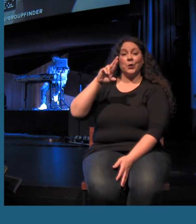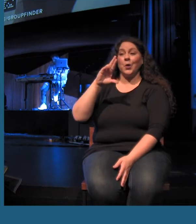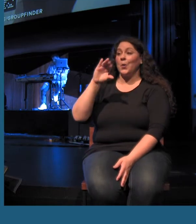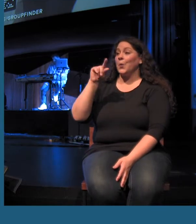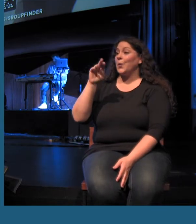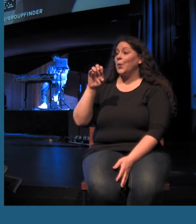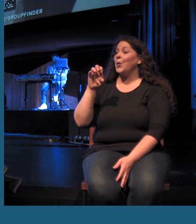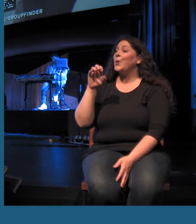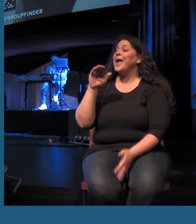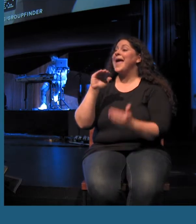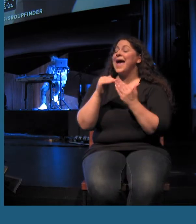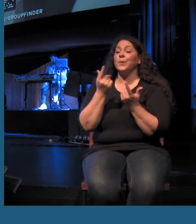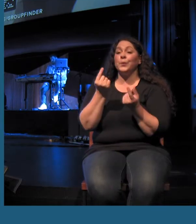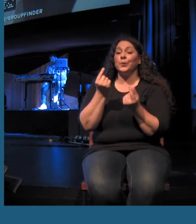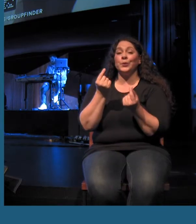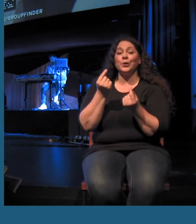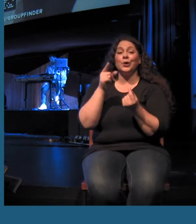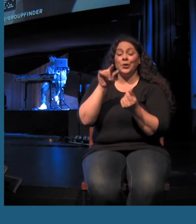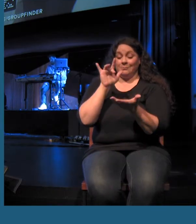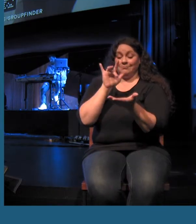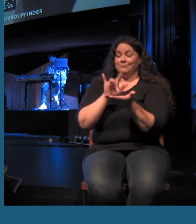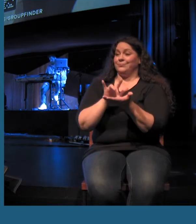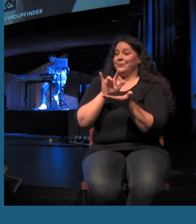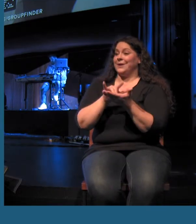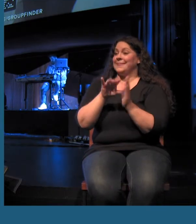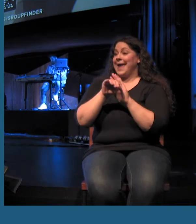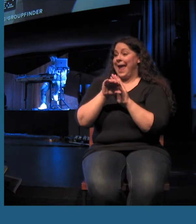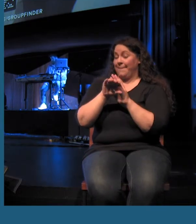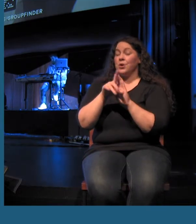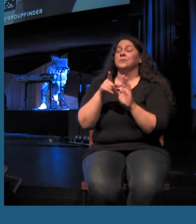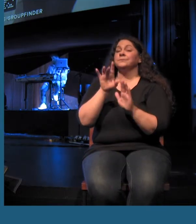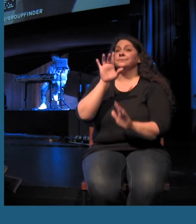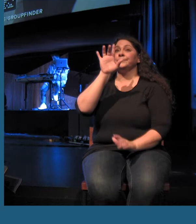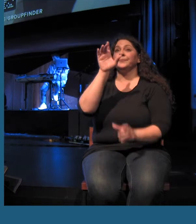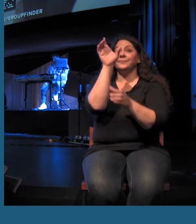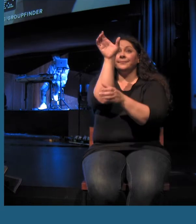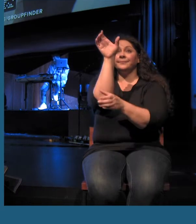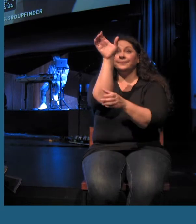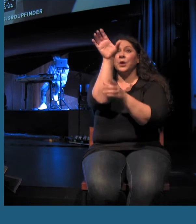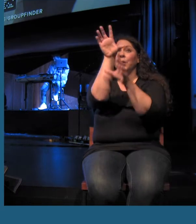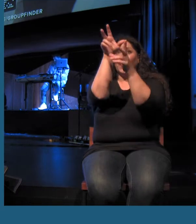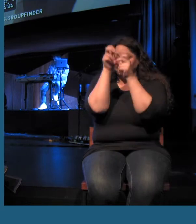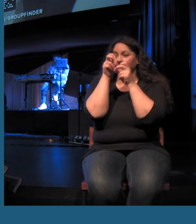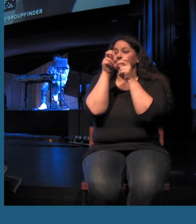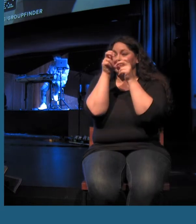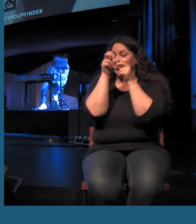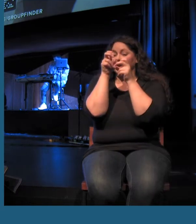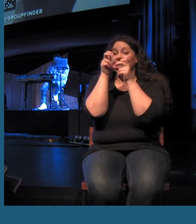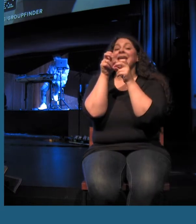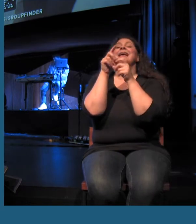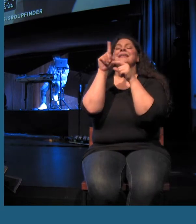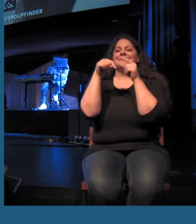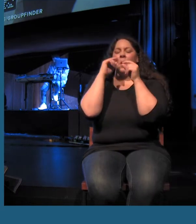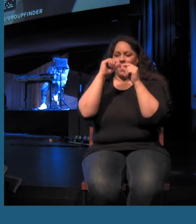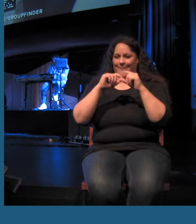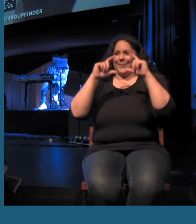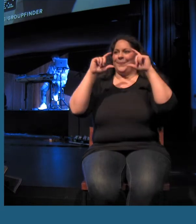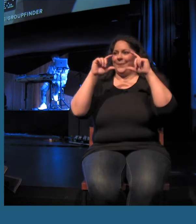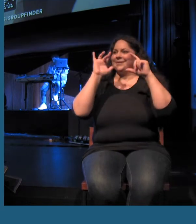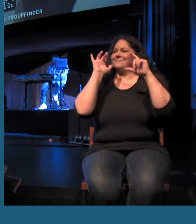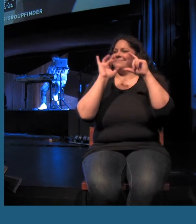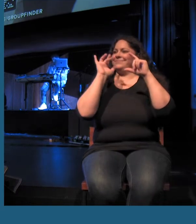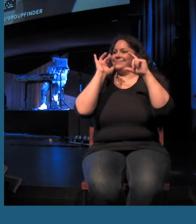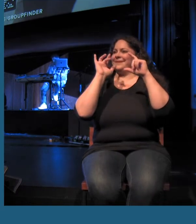to do that, it's open your cameras. You can do it right now. You open your cameras, you scan up there to that QR code, and